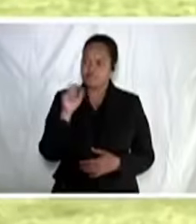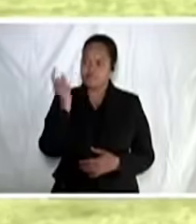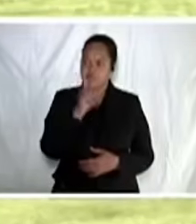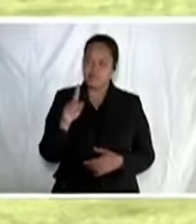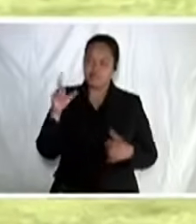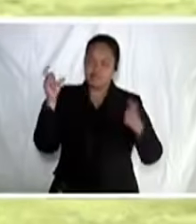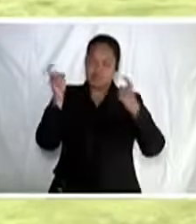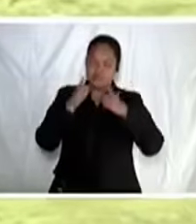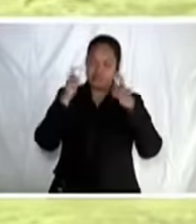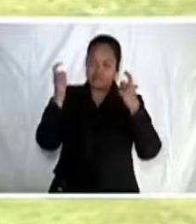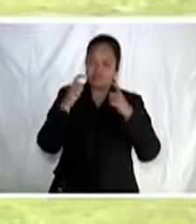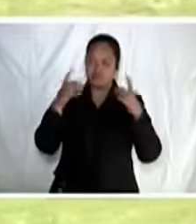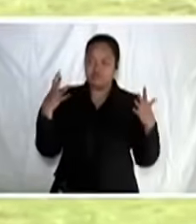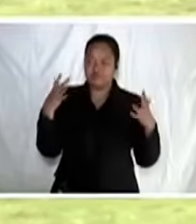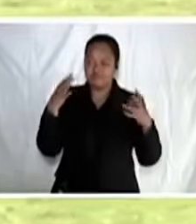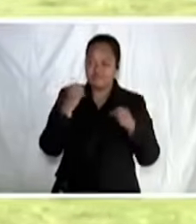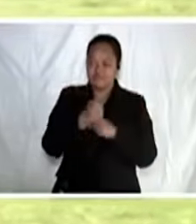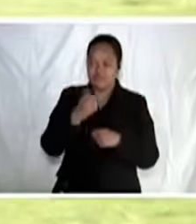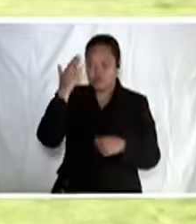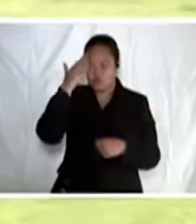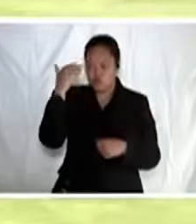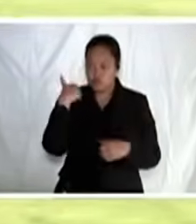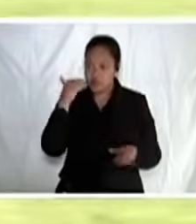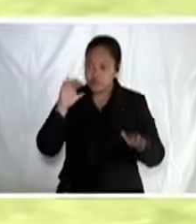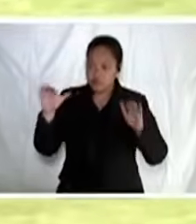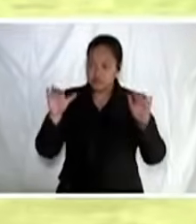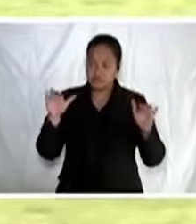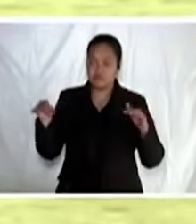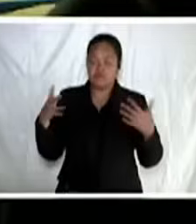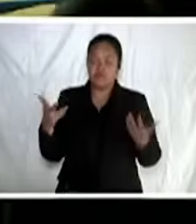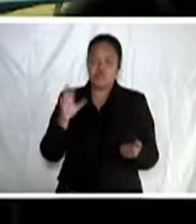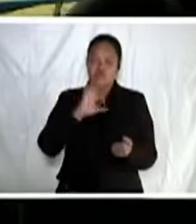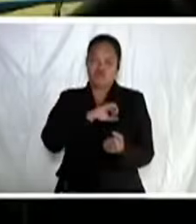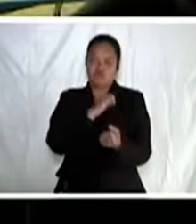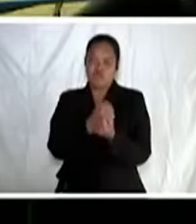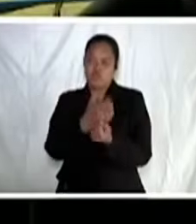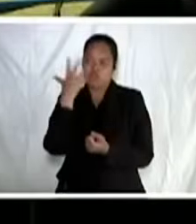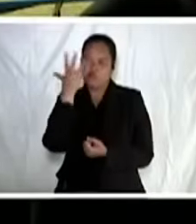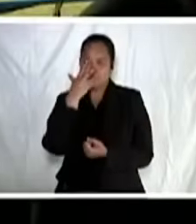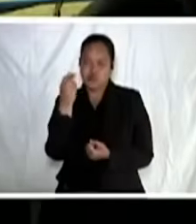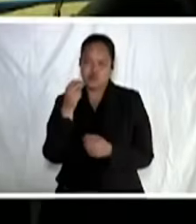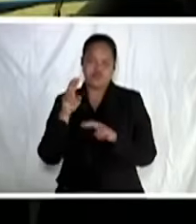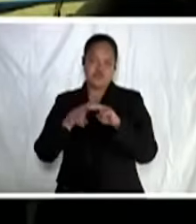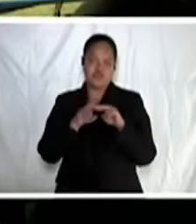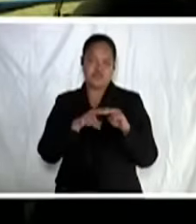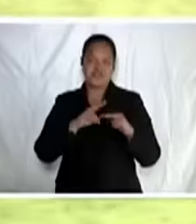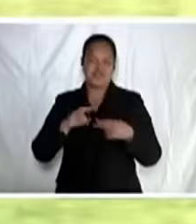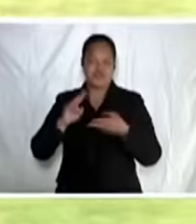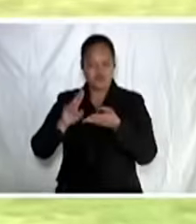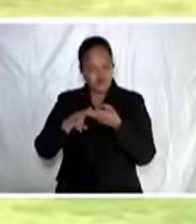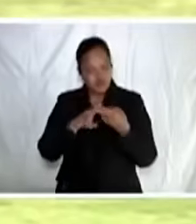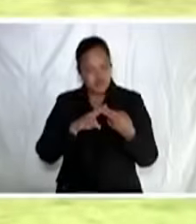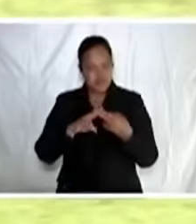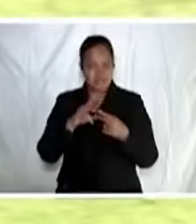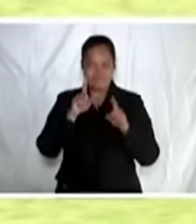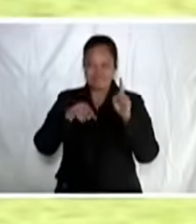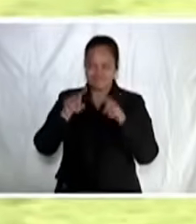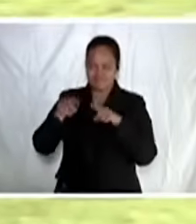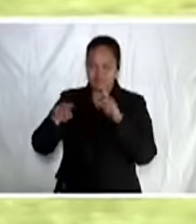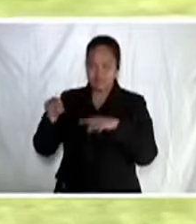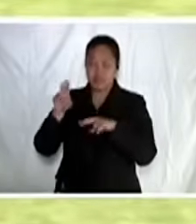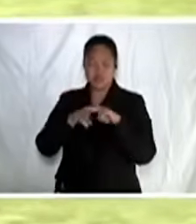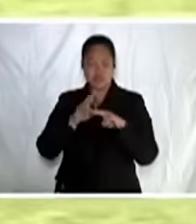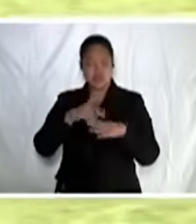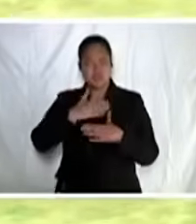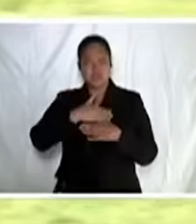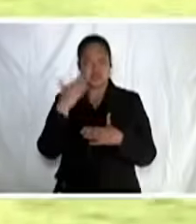celebrations begin to wind down, we are reminded once again of the strength and the beauty of Fiji's unity in diversity. Fiji Day is